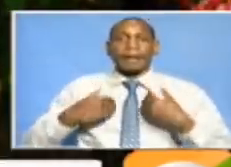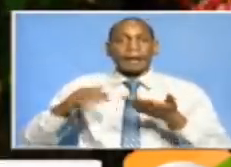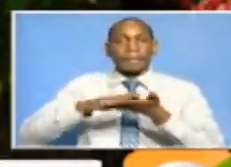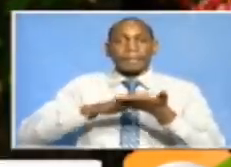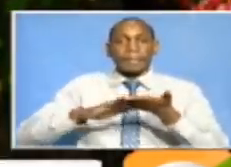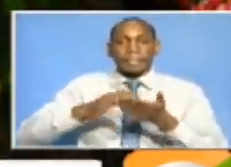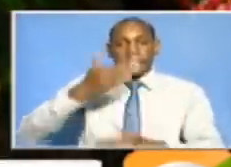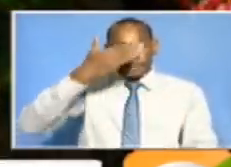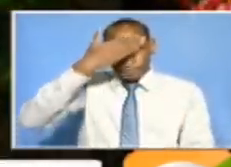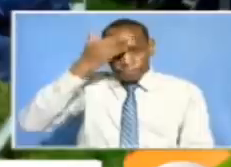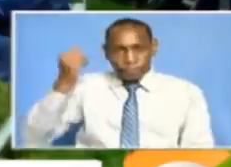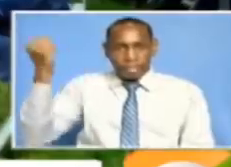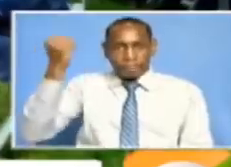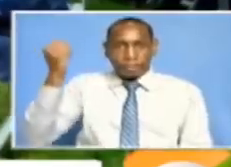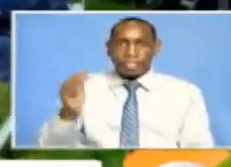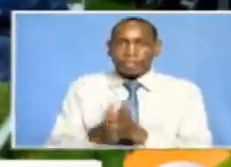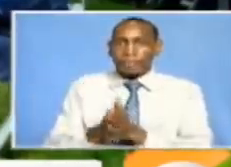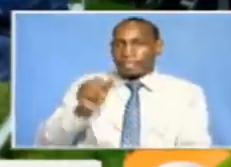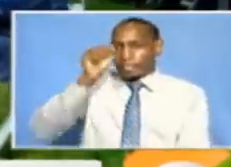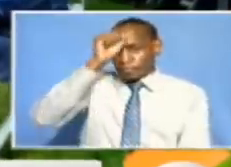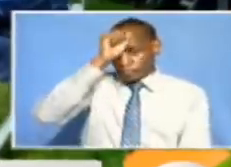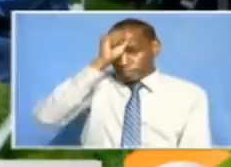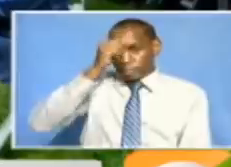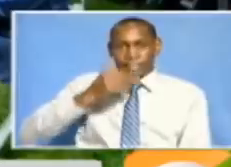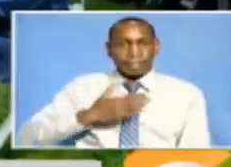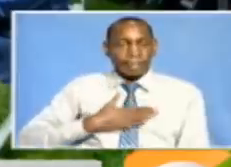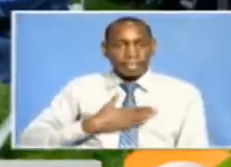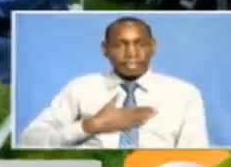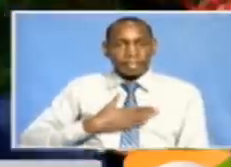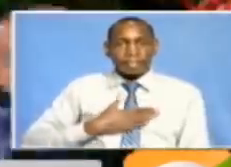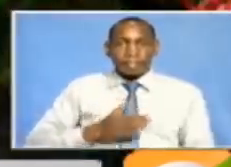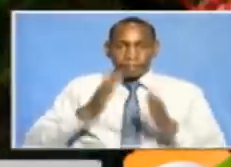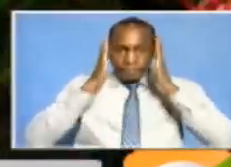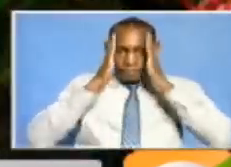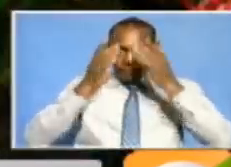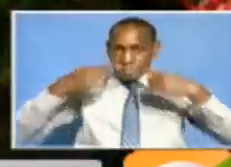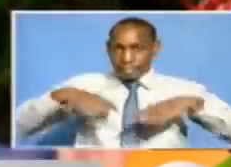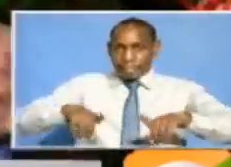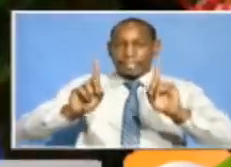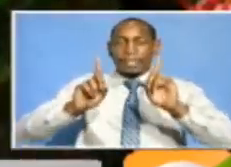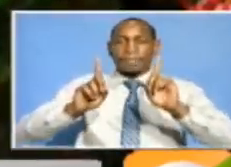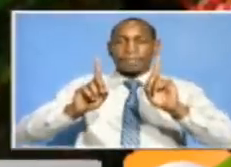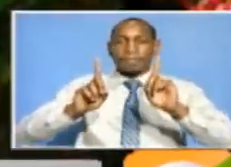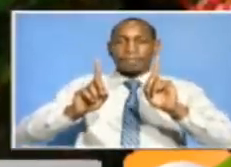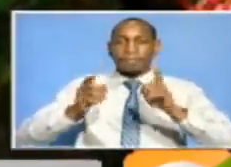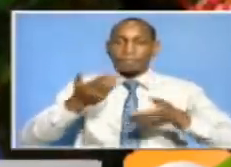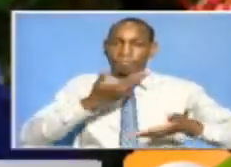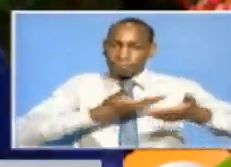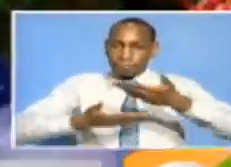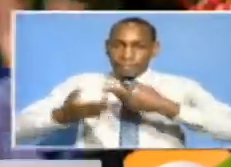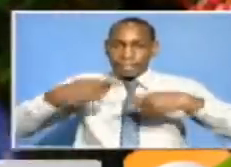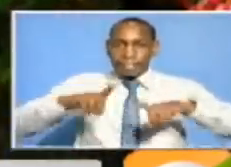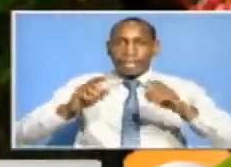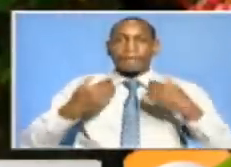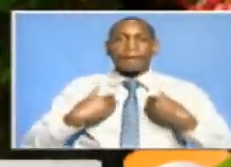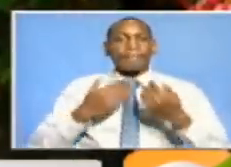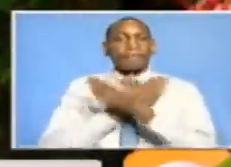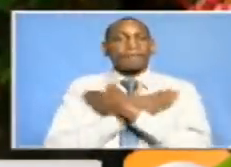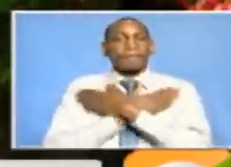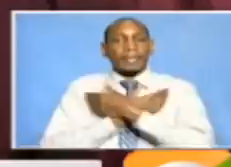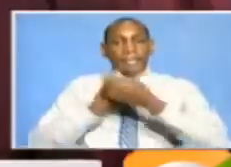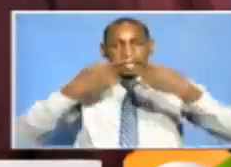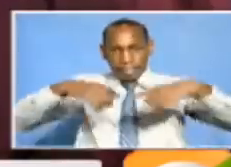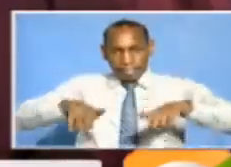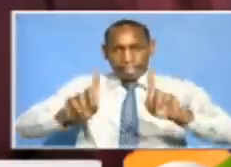Forget us politicians and our stupidity. Yeah? You look at yourselves, grow amongst yourselves, get friends amongst